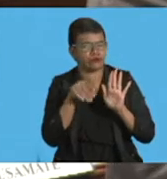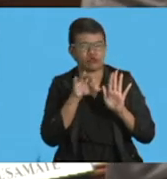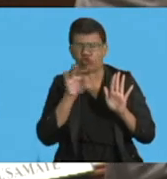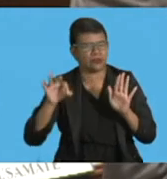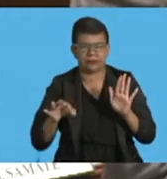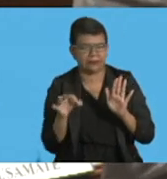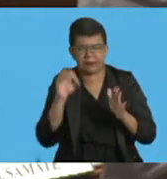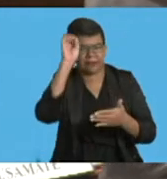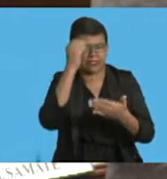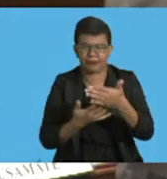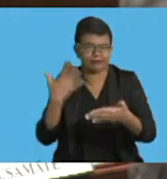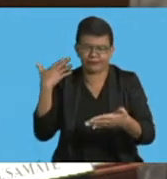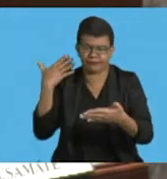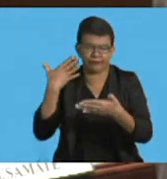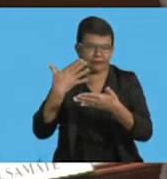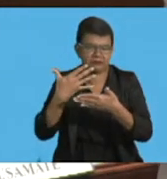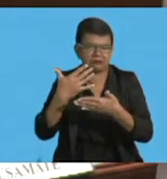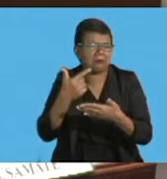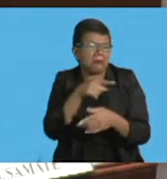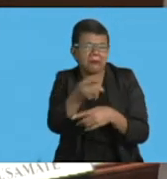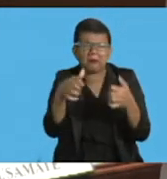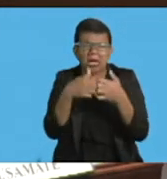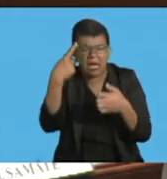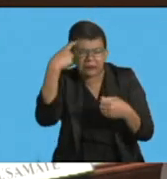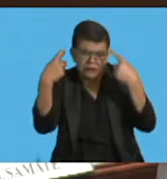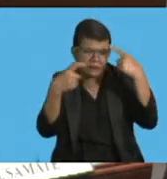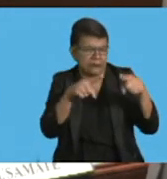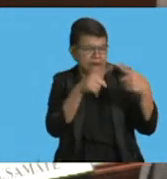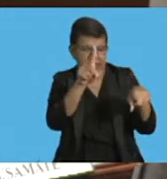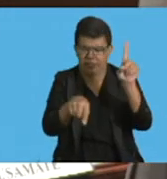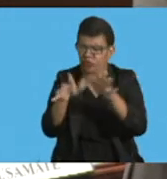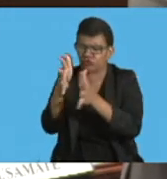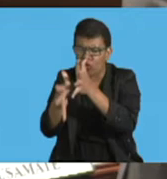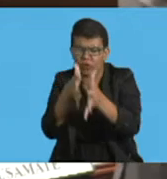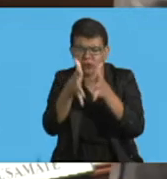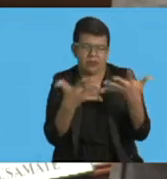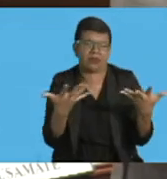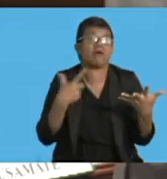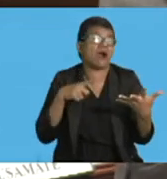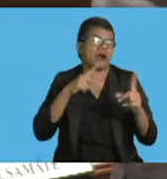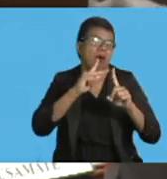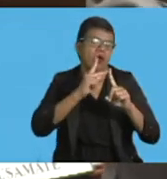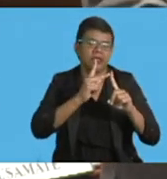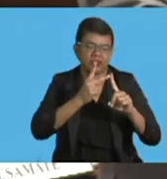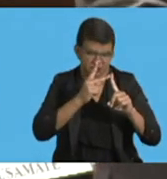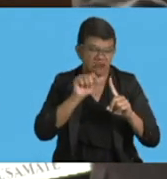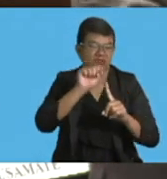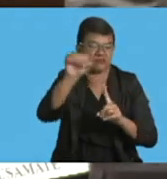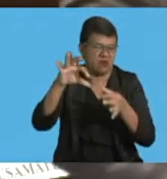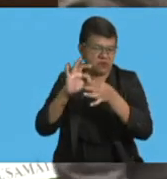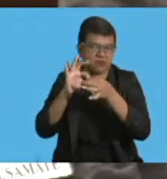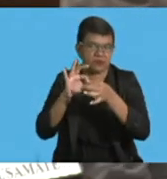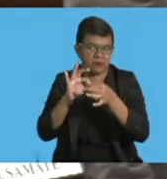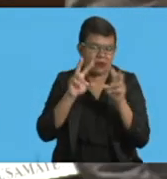lot of speculation because of many of these political decisions that have been made, and indeed, of course, as we've always seen, the